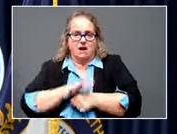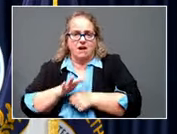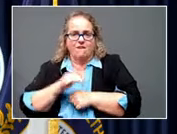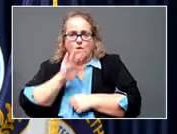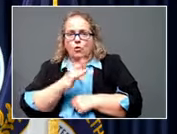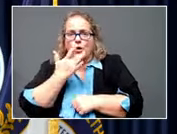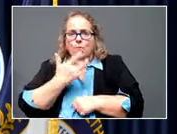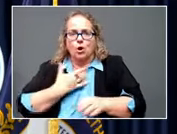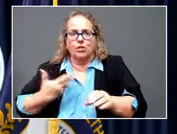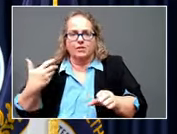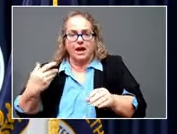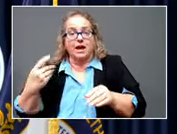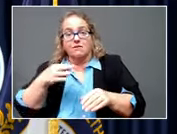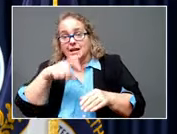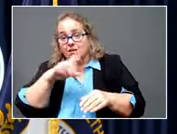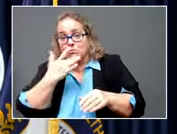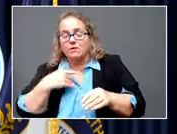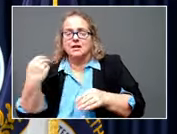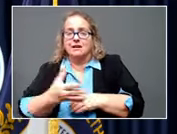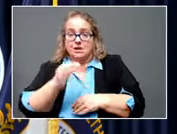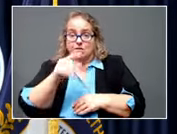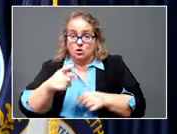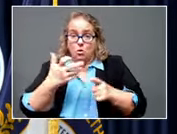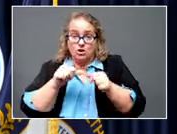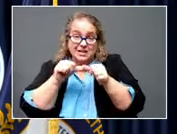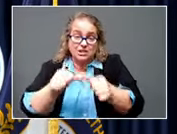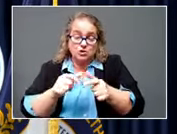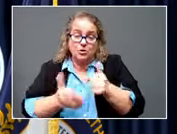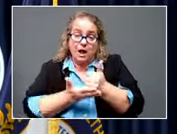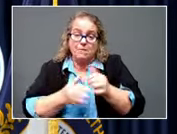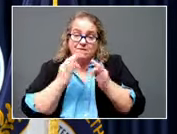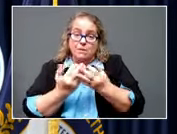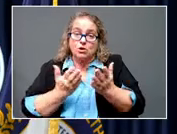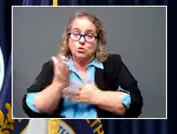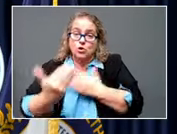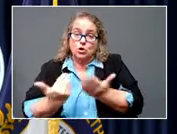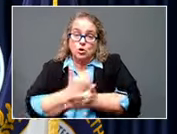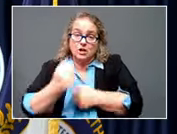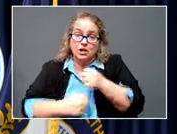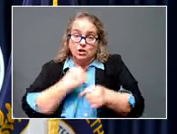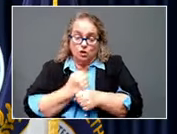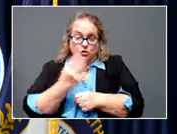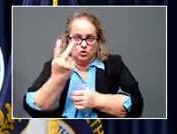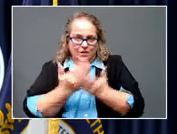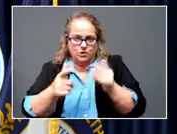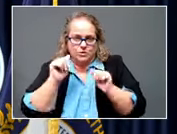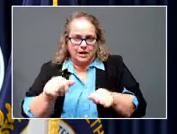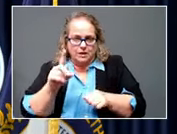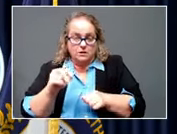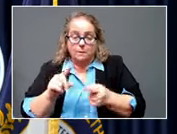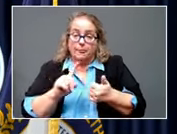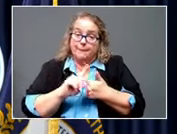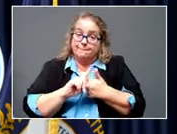to the toy drive and want to continue helping these families into the new year, there are two main things you can do right now. First, donate blood, as our state's